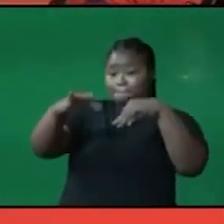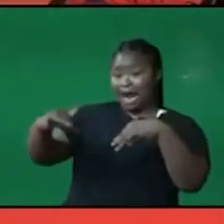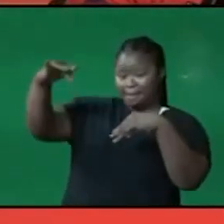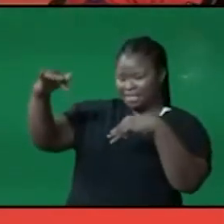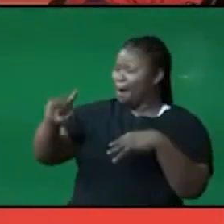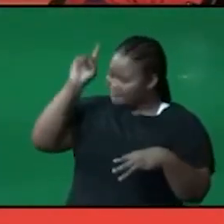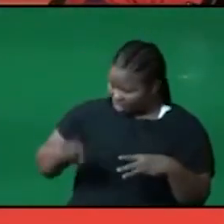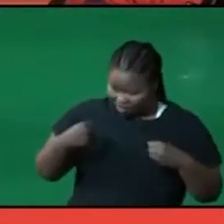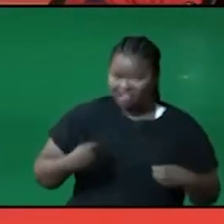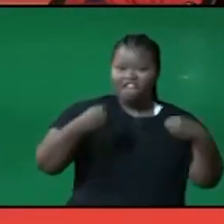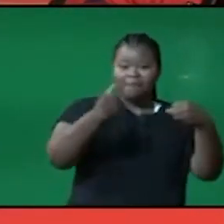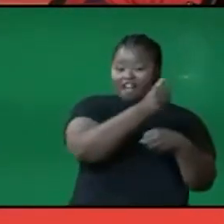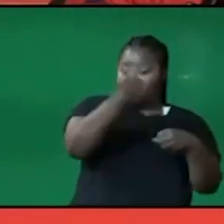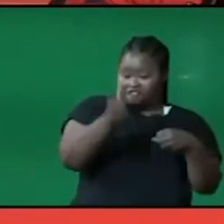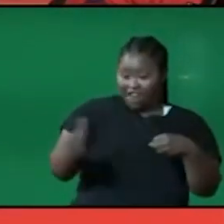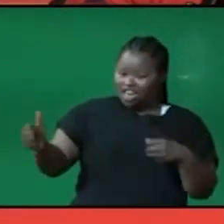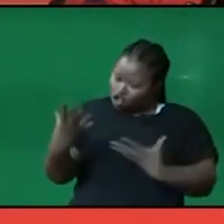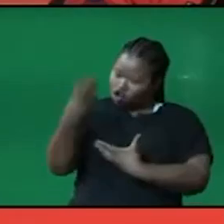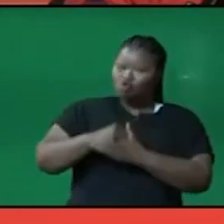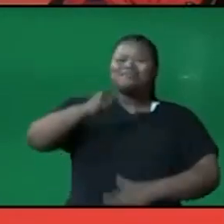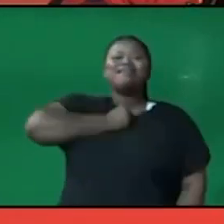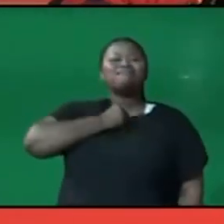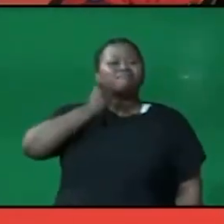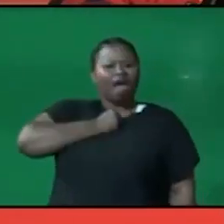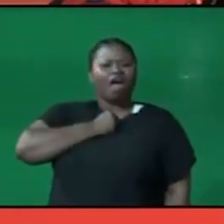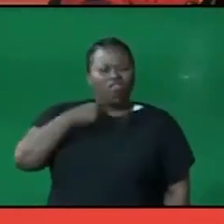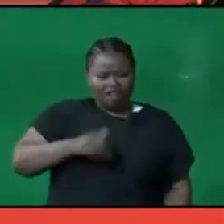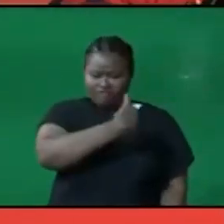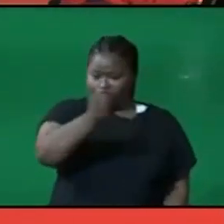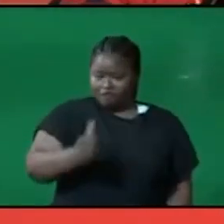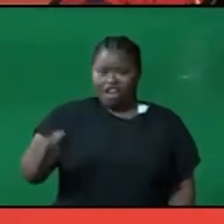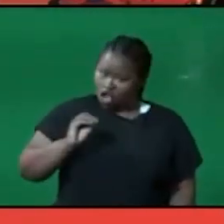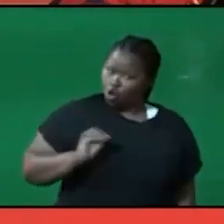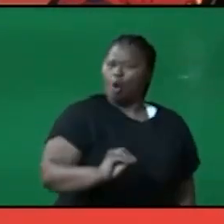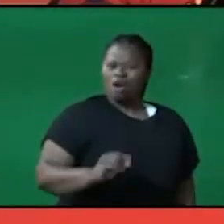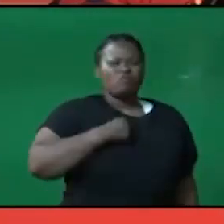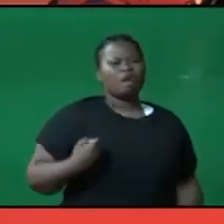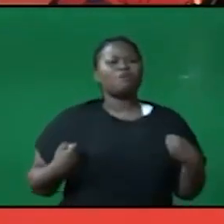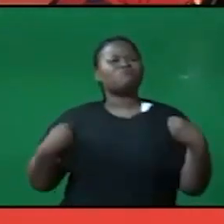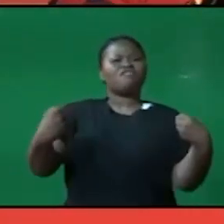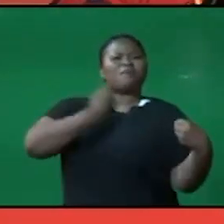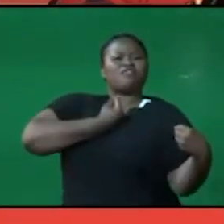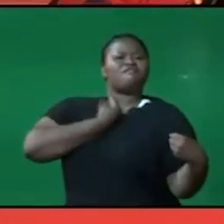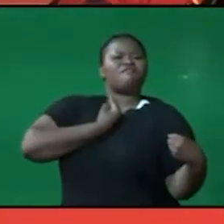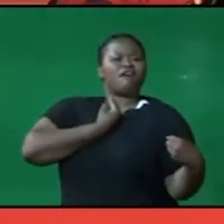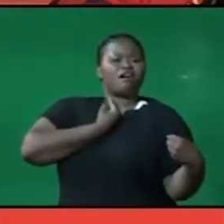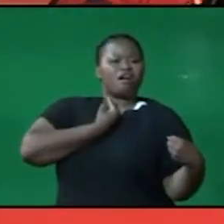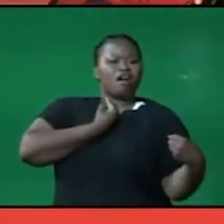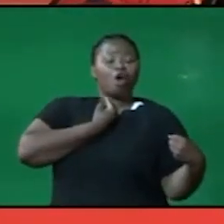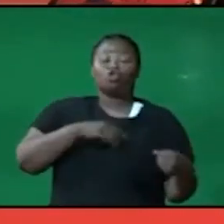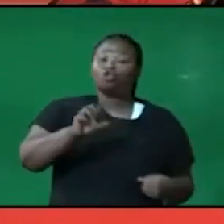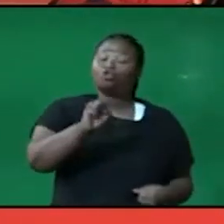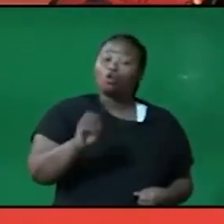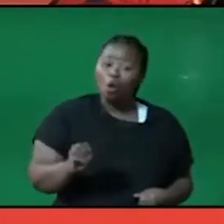must have a baggie, including me. I've got a baggie and I drive it myself.